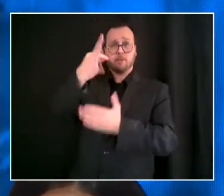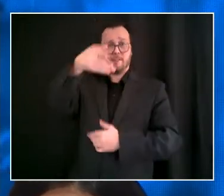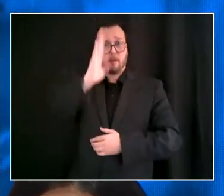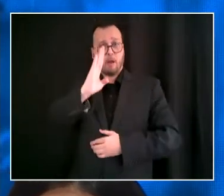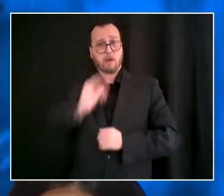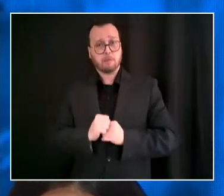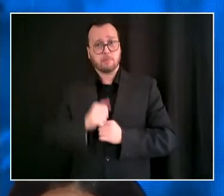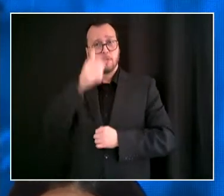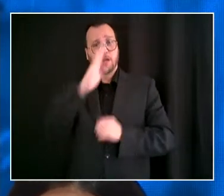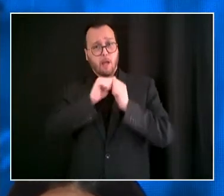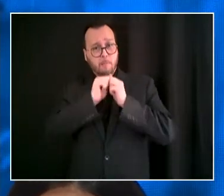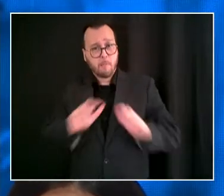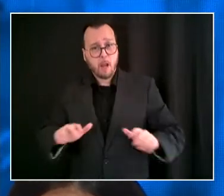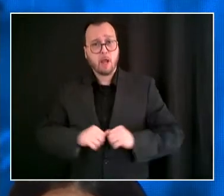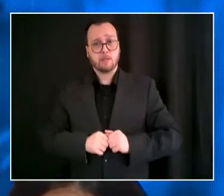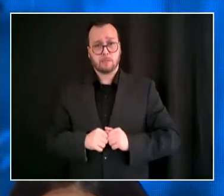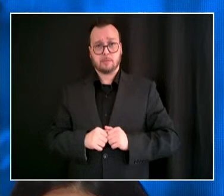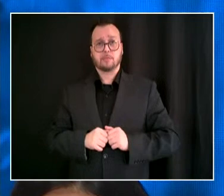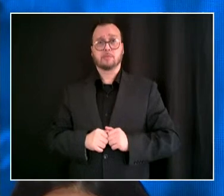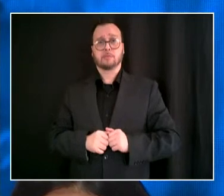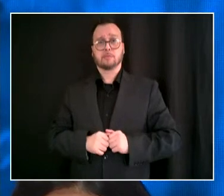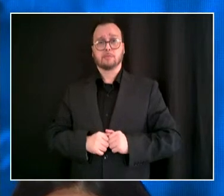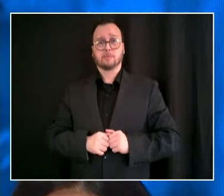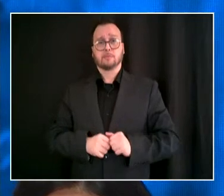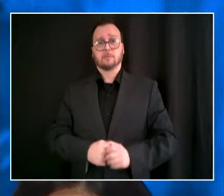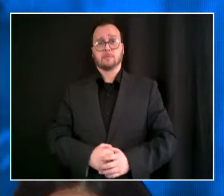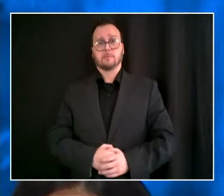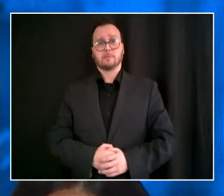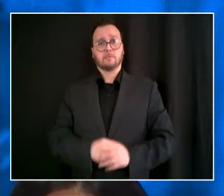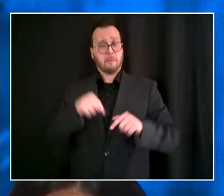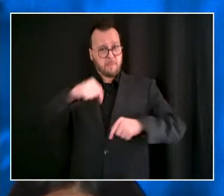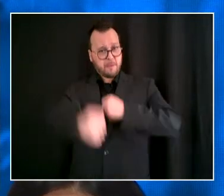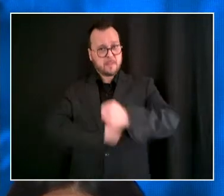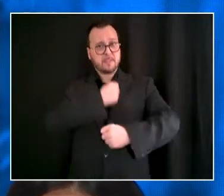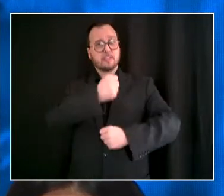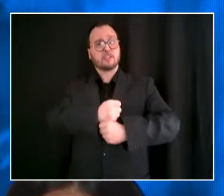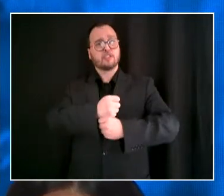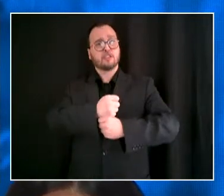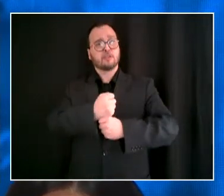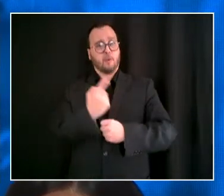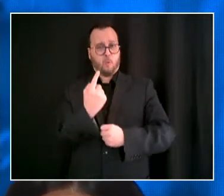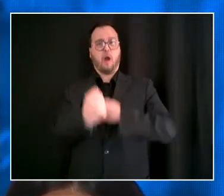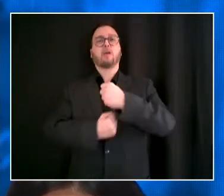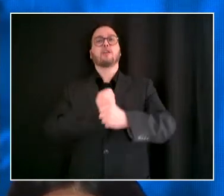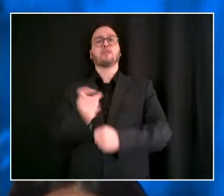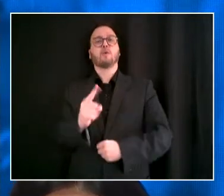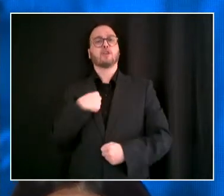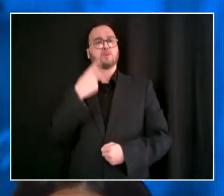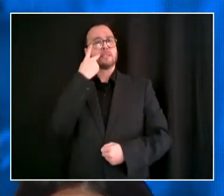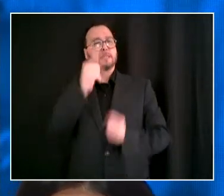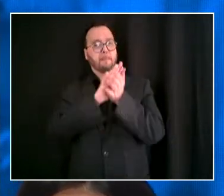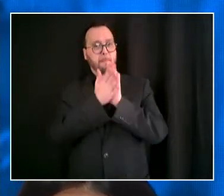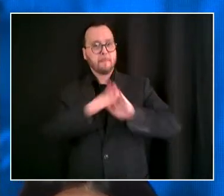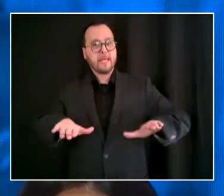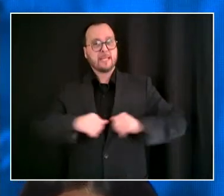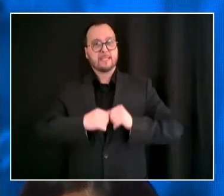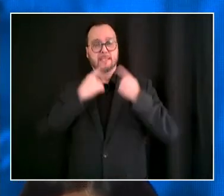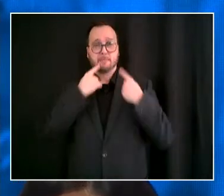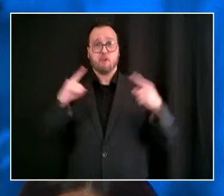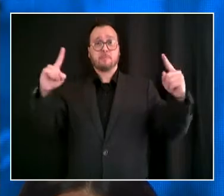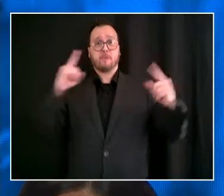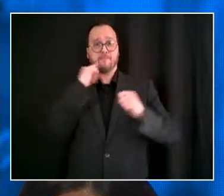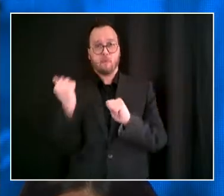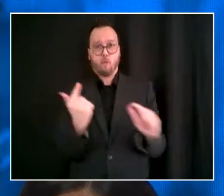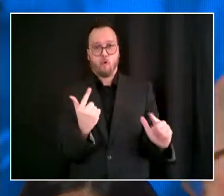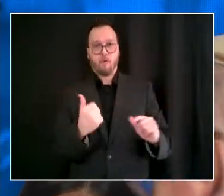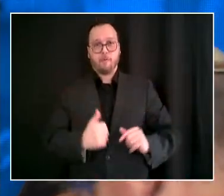bless. Shachianu v'kiyimanu v'giyanu lazman hazeh. May this year be a year which brings peace, prosperity to all. Thank